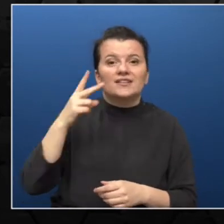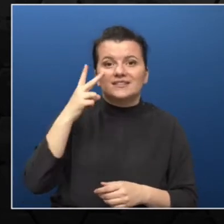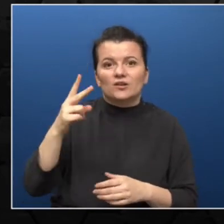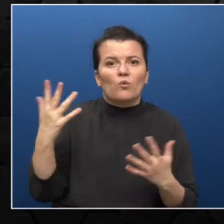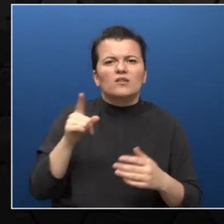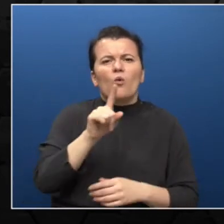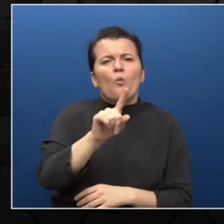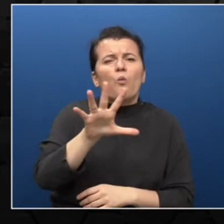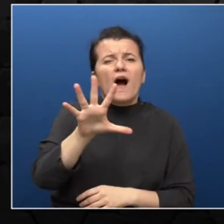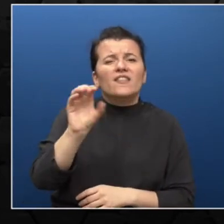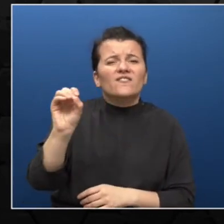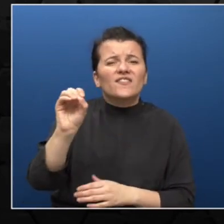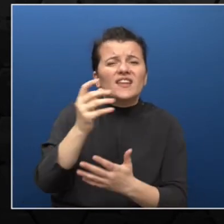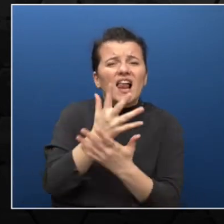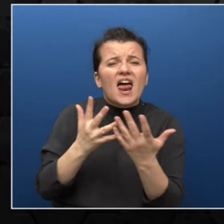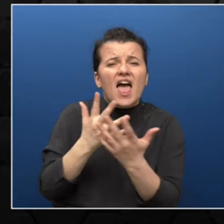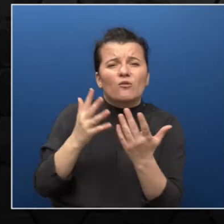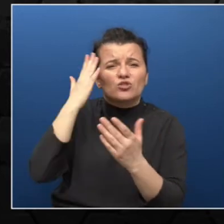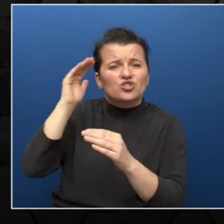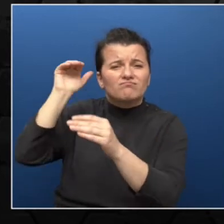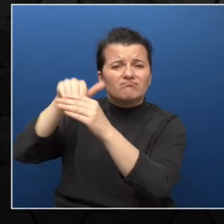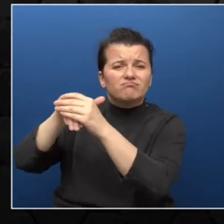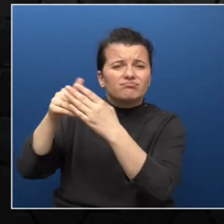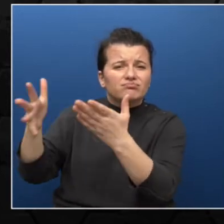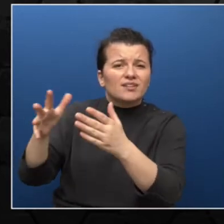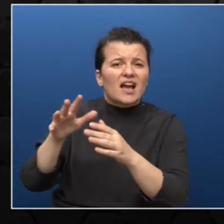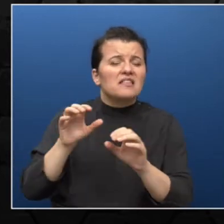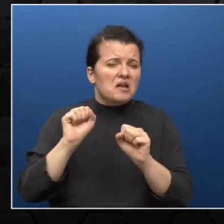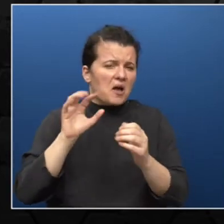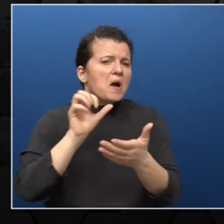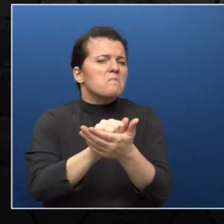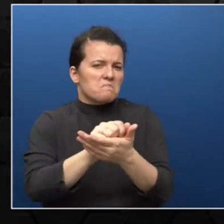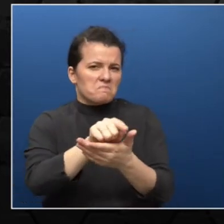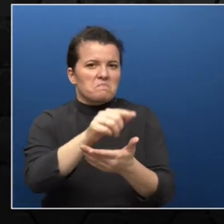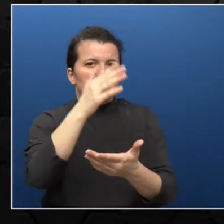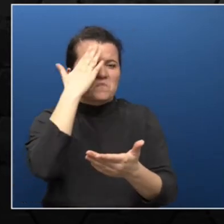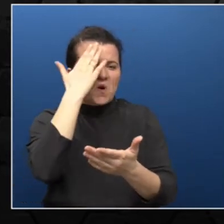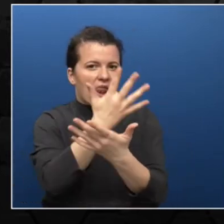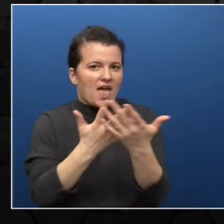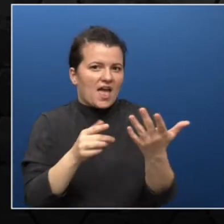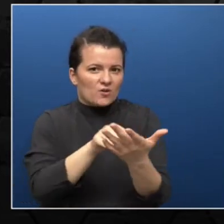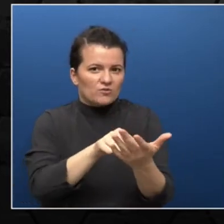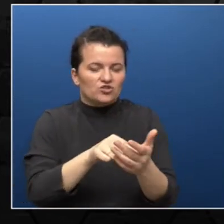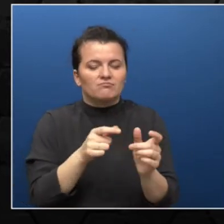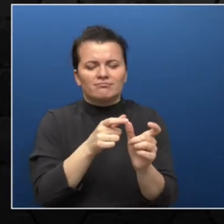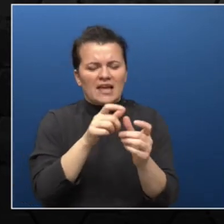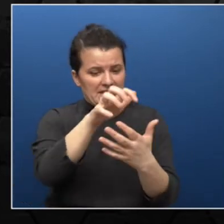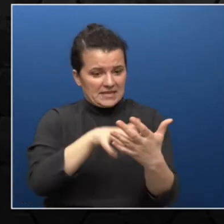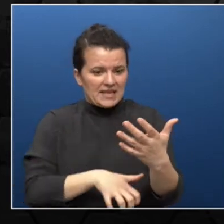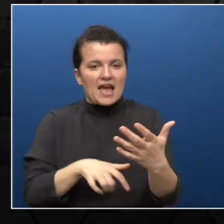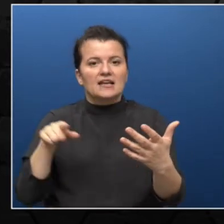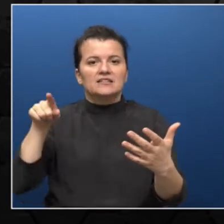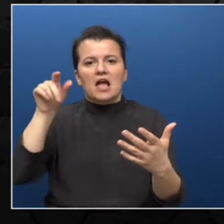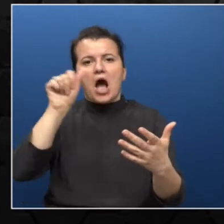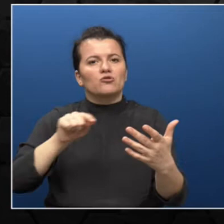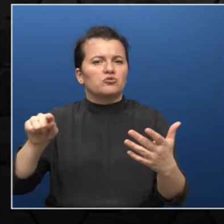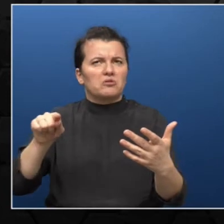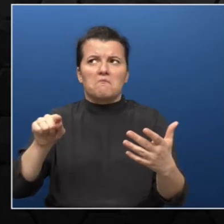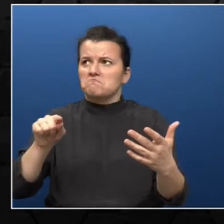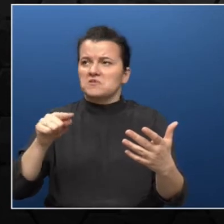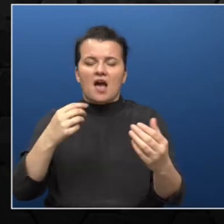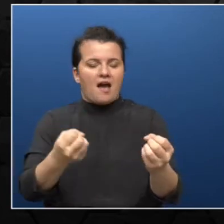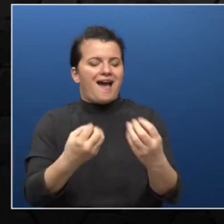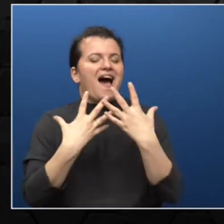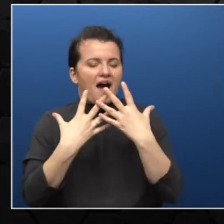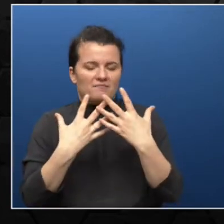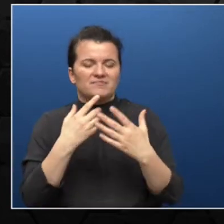So all these languages, if you give a language and then it would just detect the language and it would give out like you gave me this language,